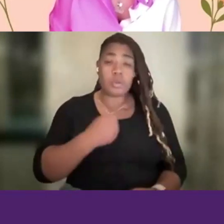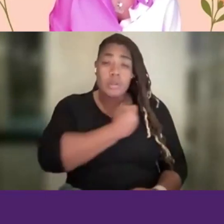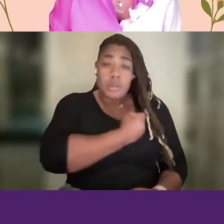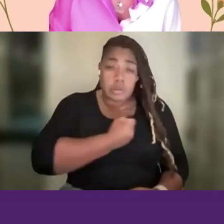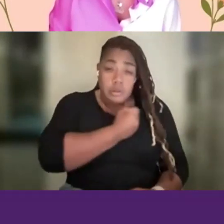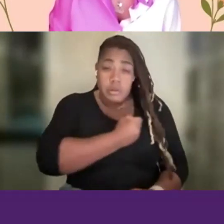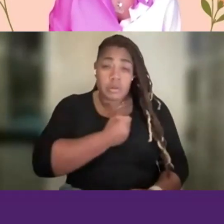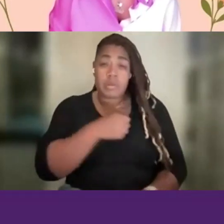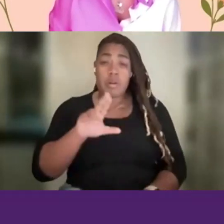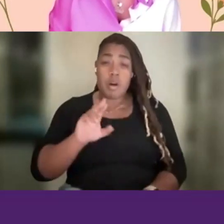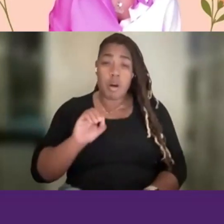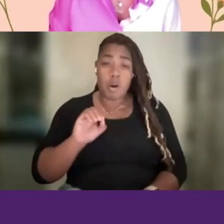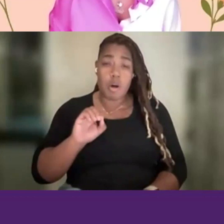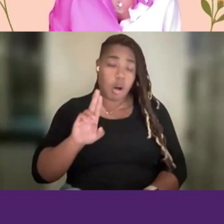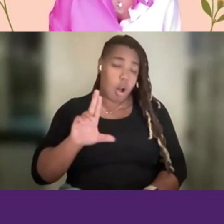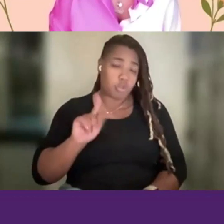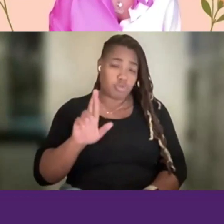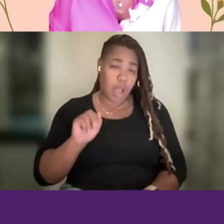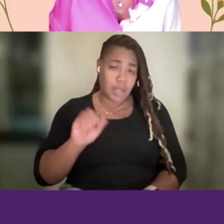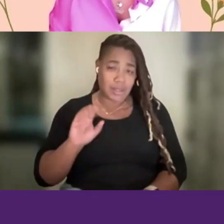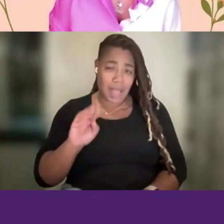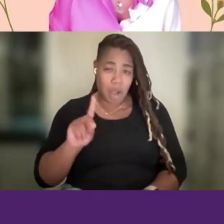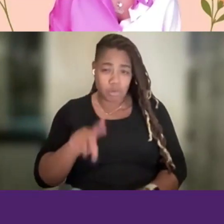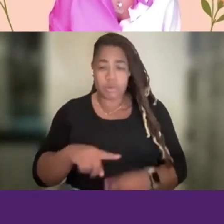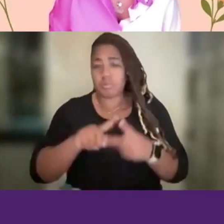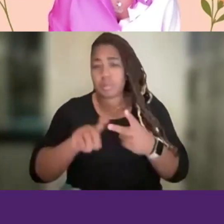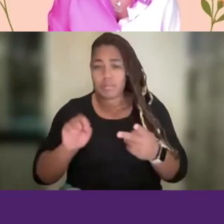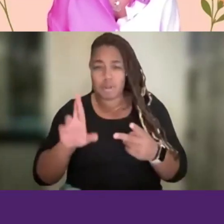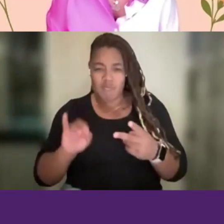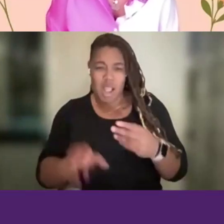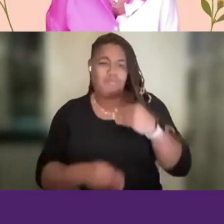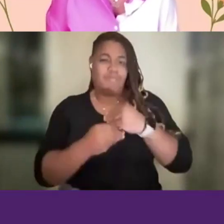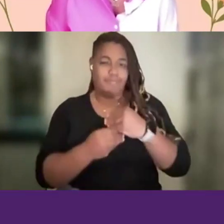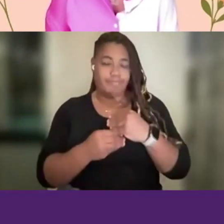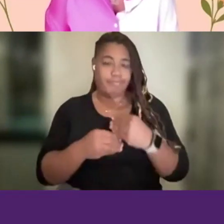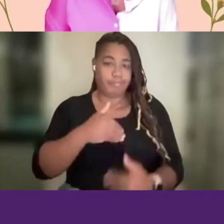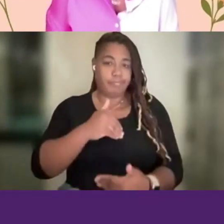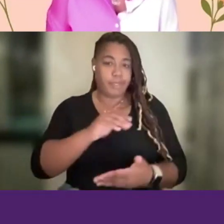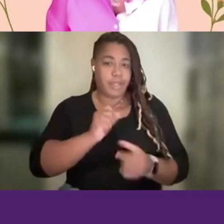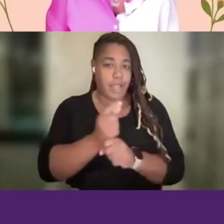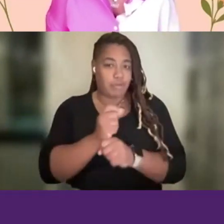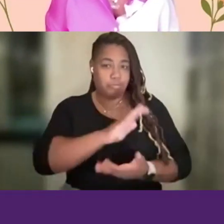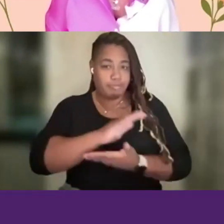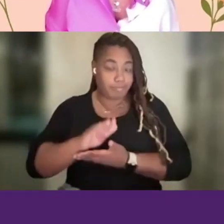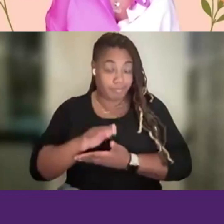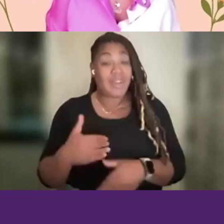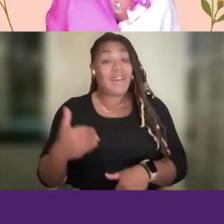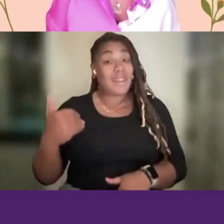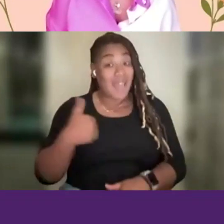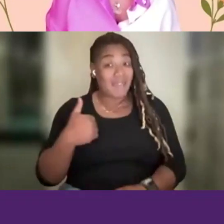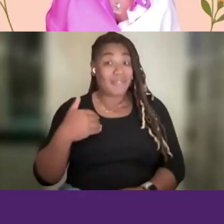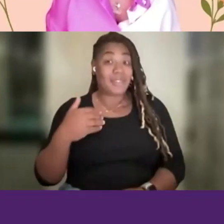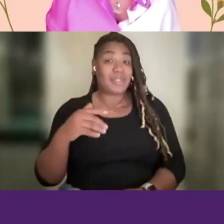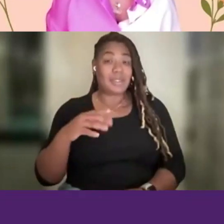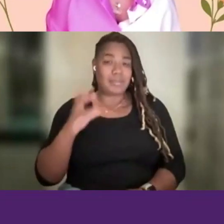MRIs, in addition to your annual mammogram. And actually having dense breast tissue increases your risk of breast cancer as well,